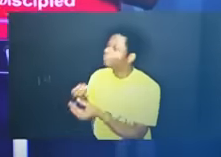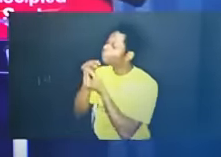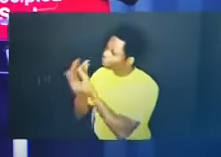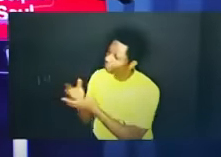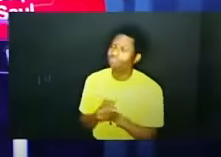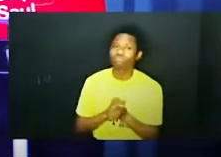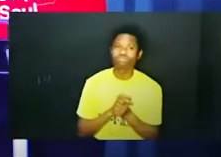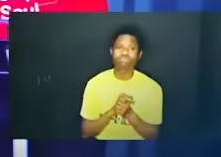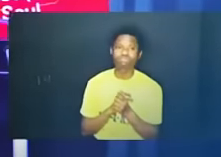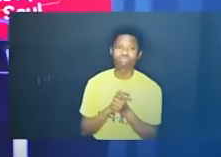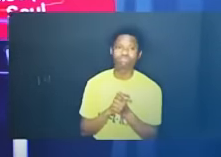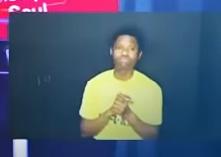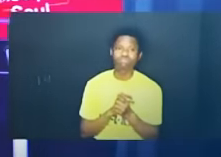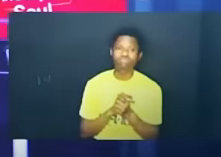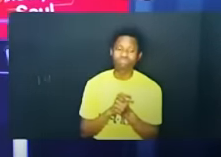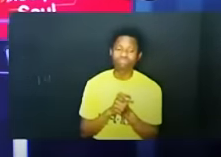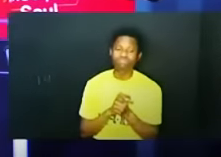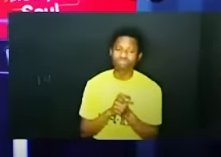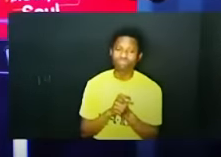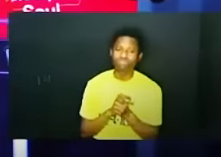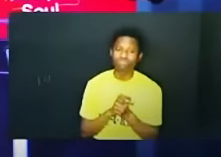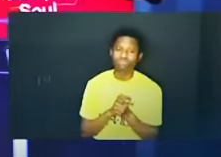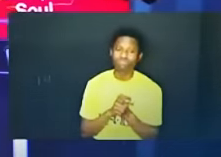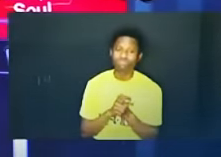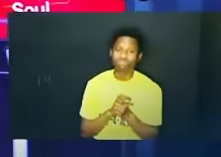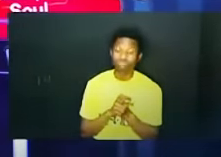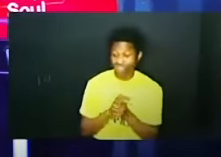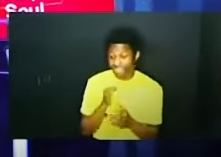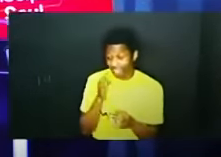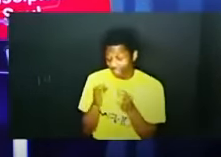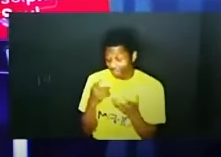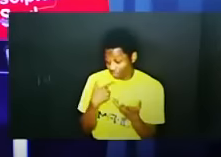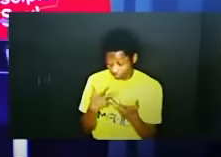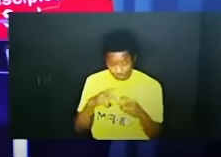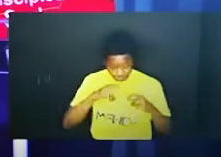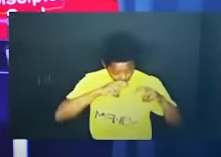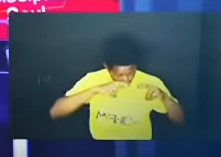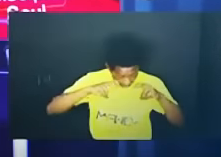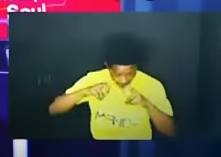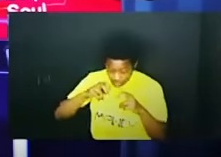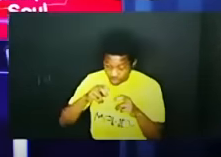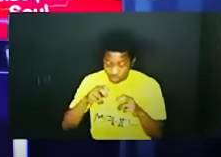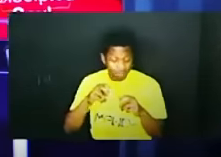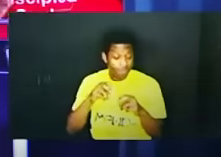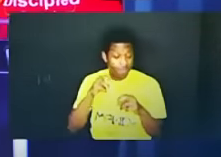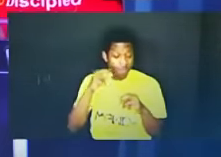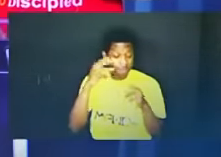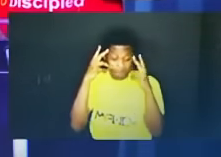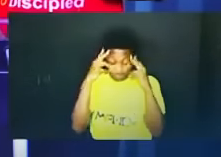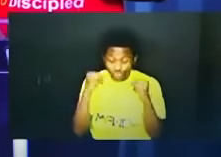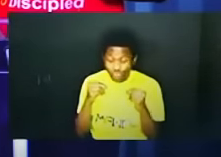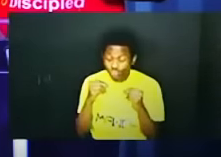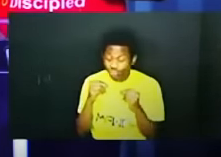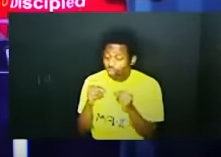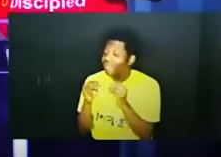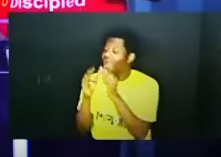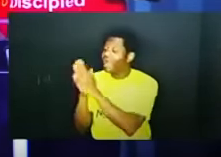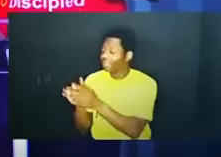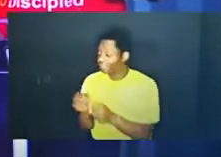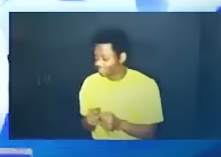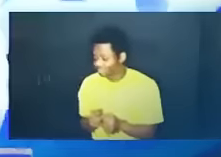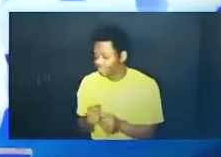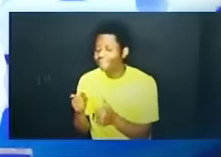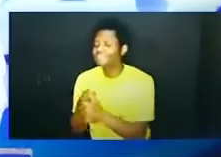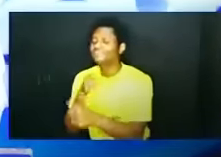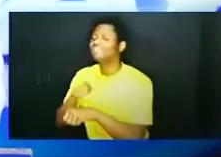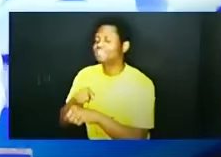But if we have to examine Moses' request, the first time he says that, let my